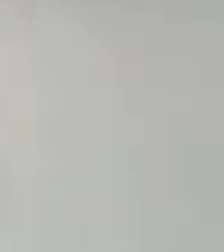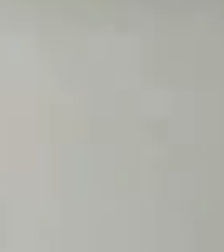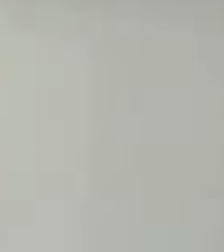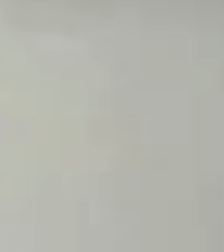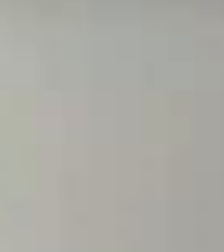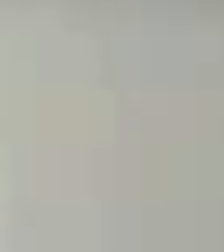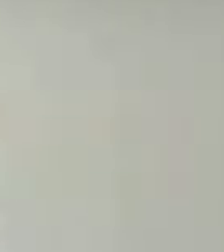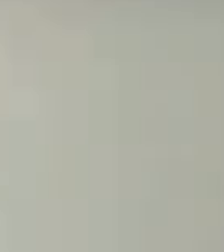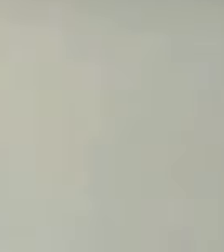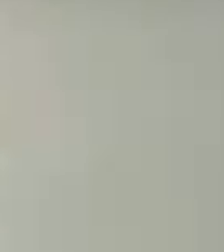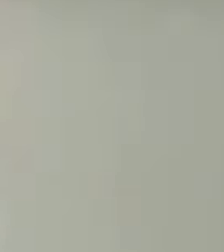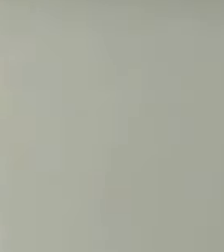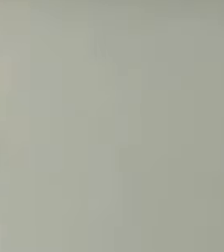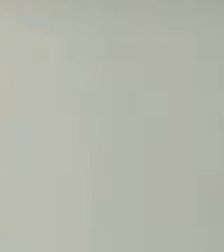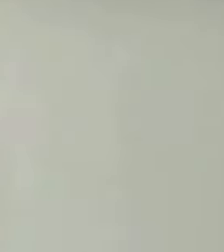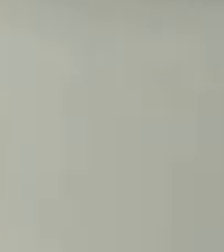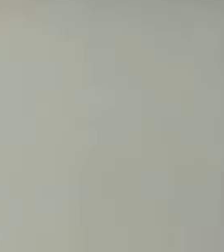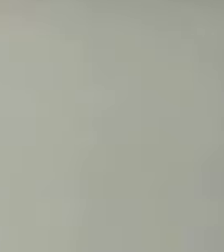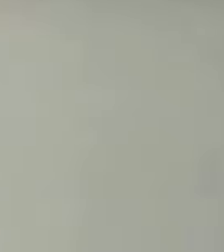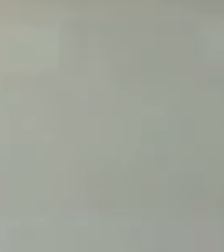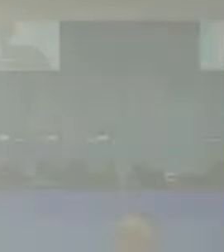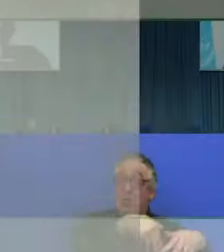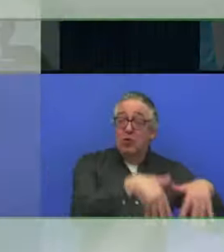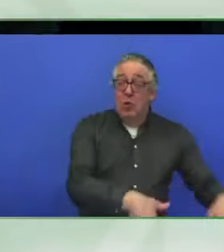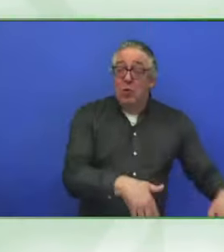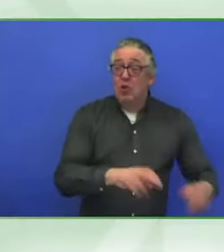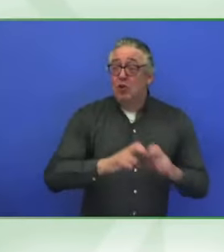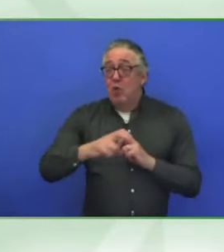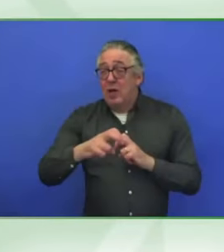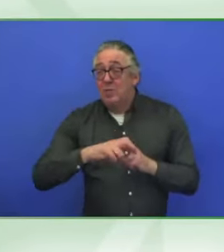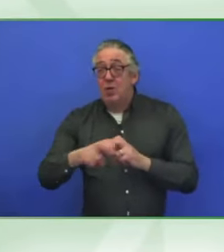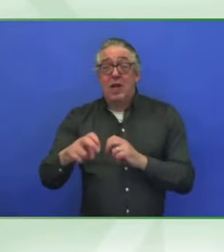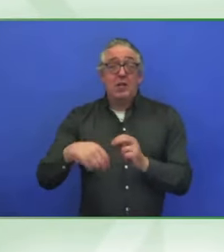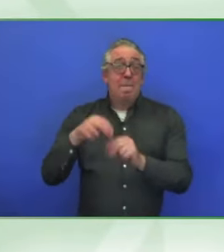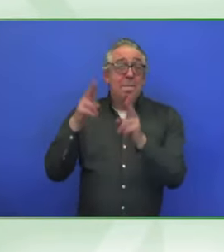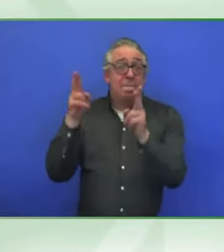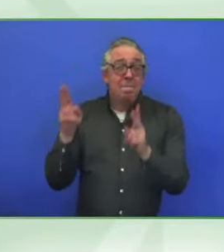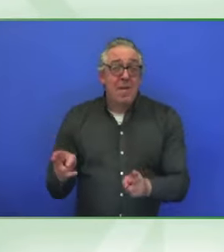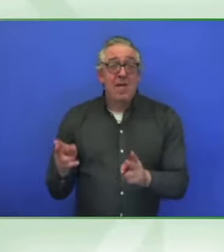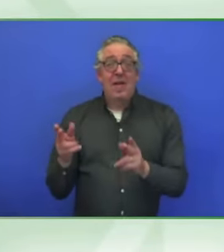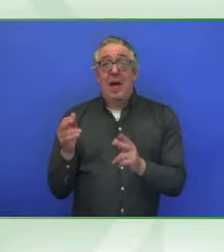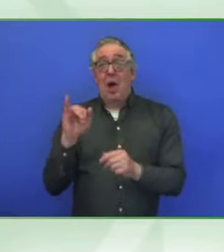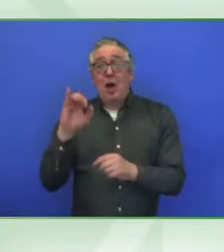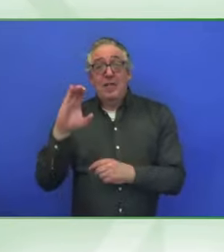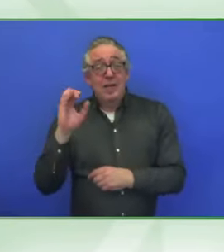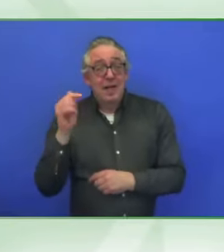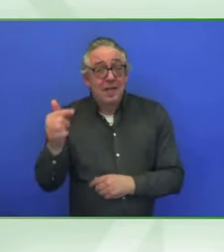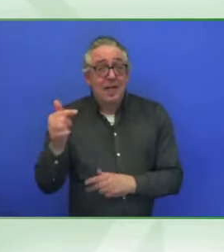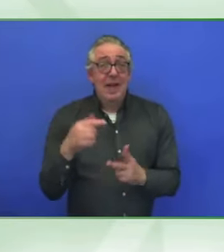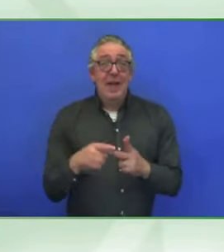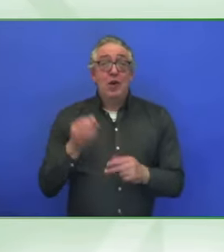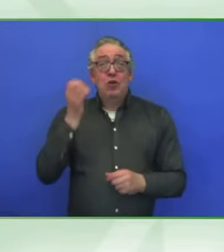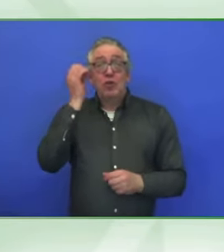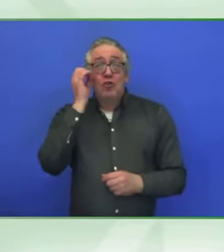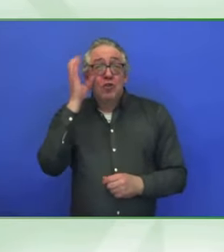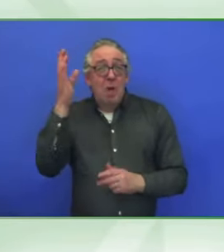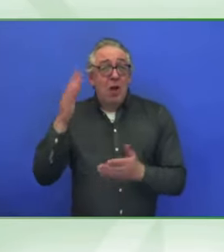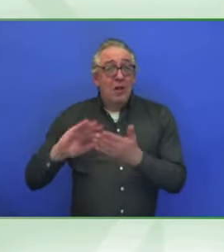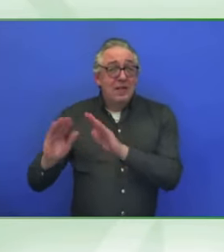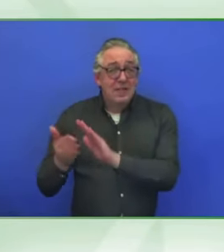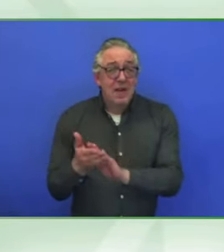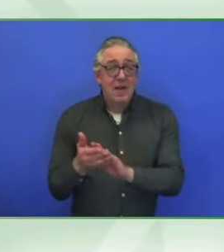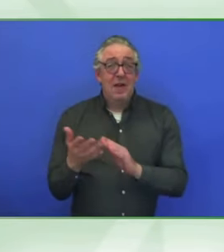infrastructure and transportation, information and communication technologies, smart cities, tourism, disaster recovery,